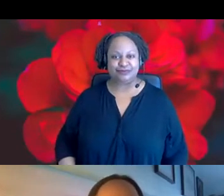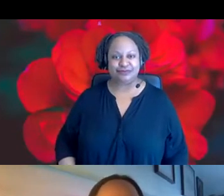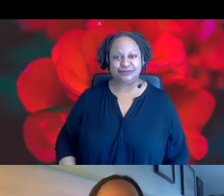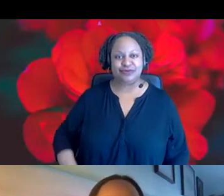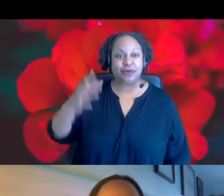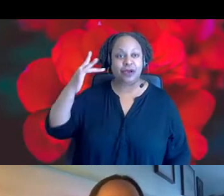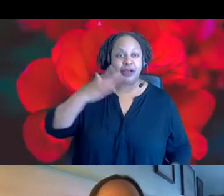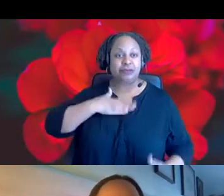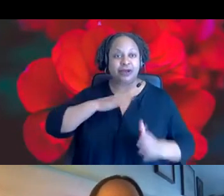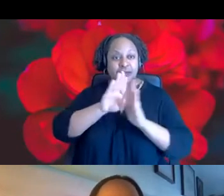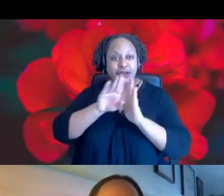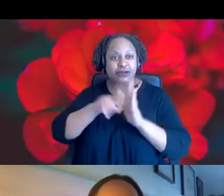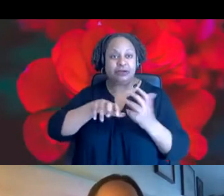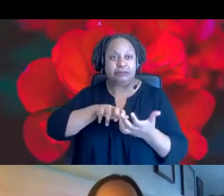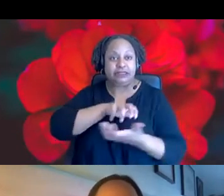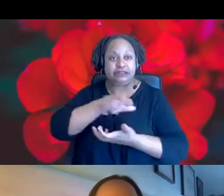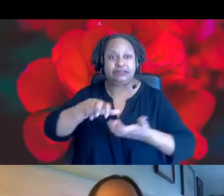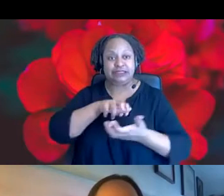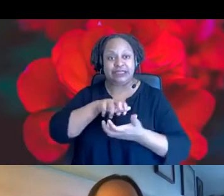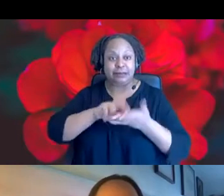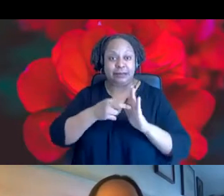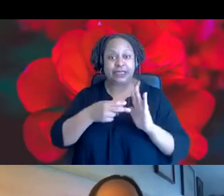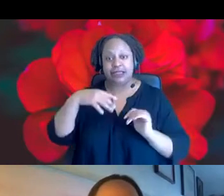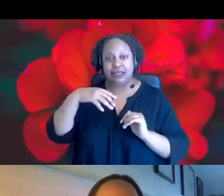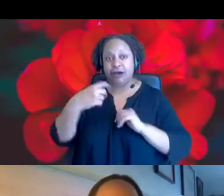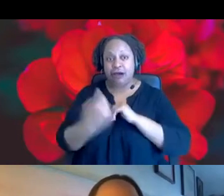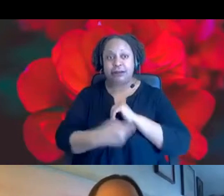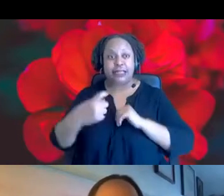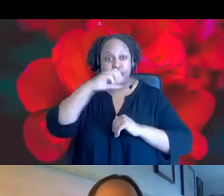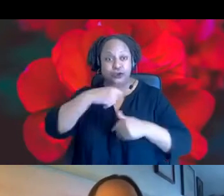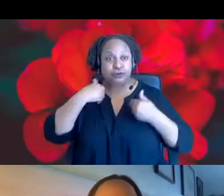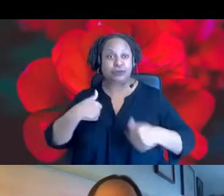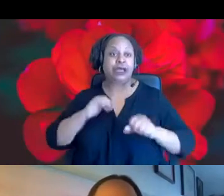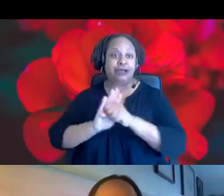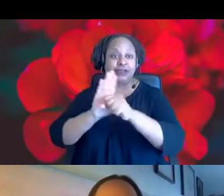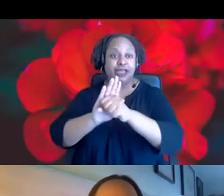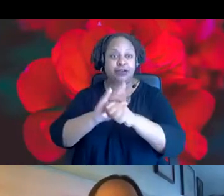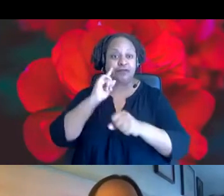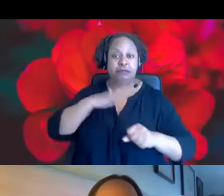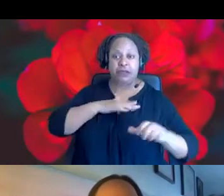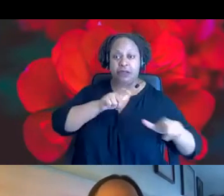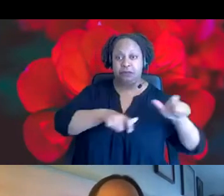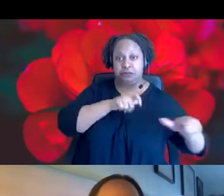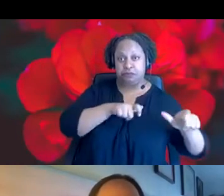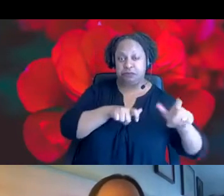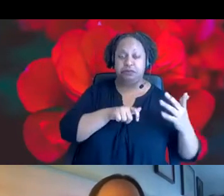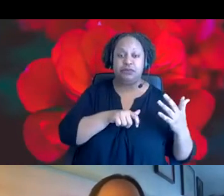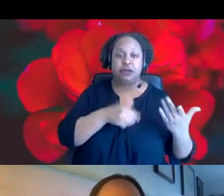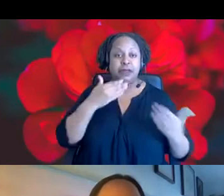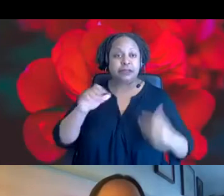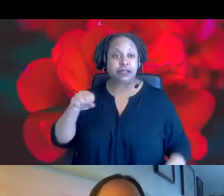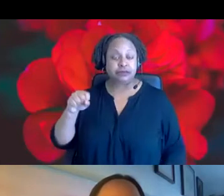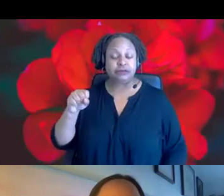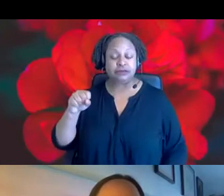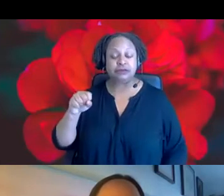mixed heritage, am I then somehow an advocate just by definition? And maybe yes, because I'm living the